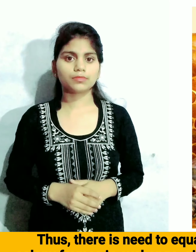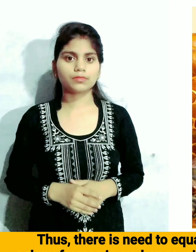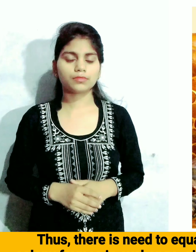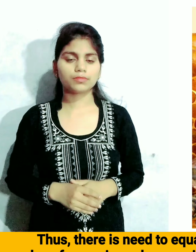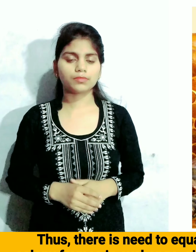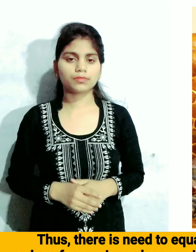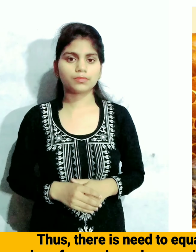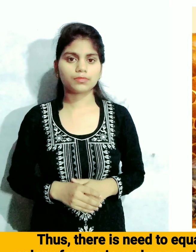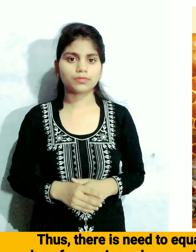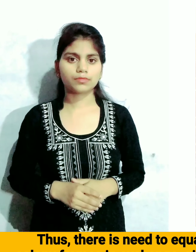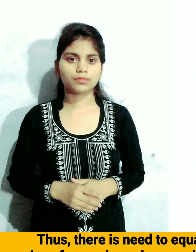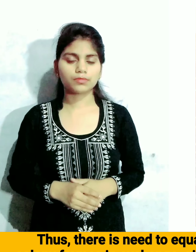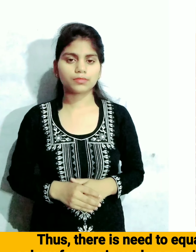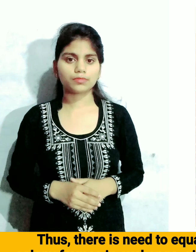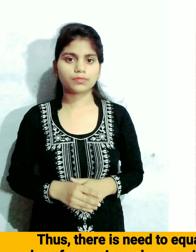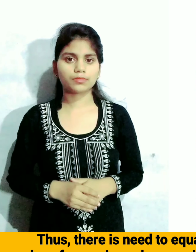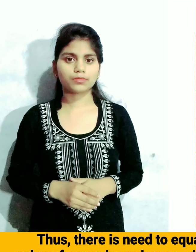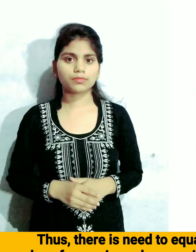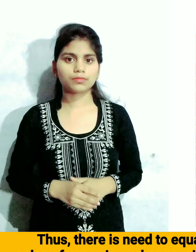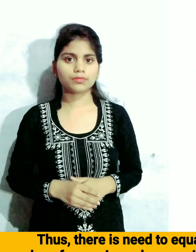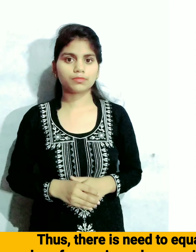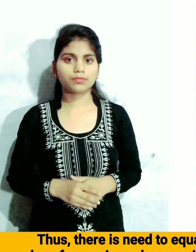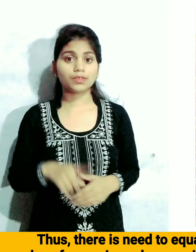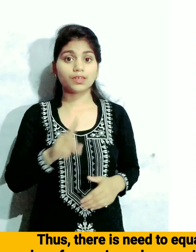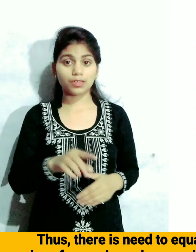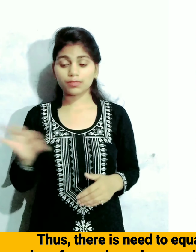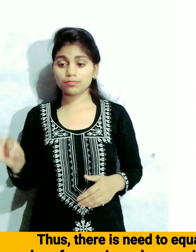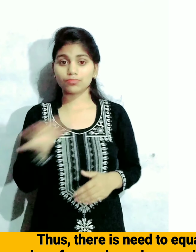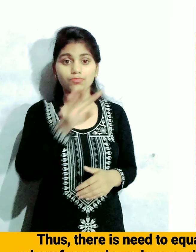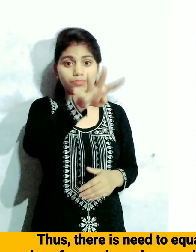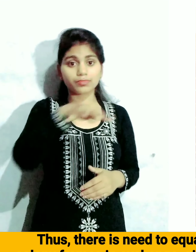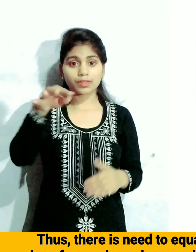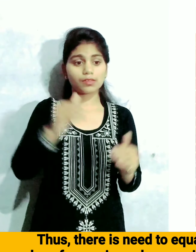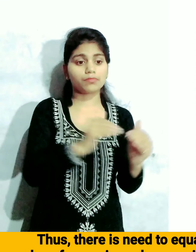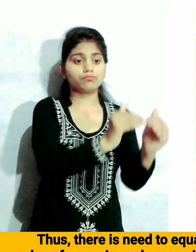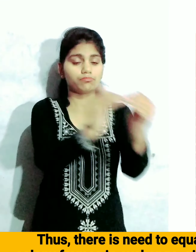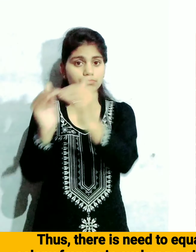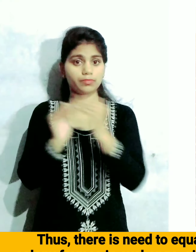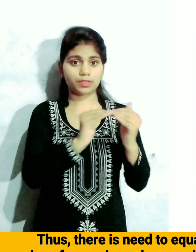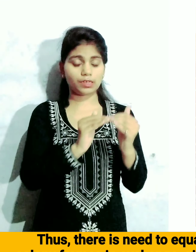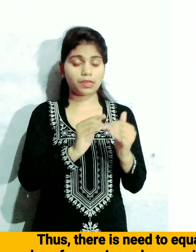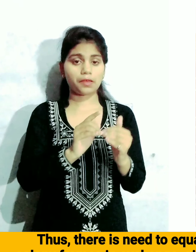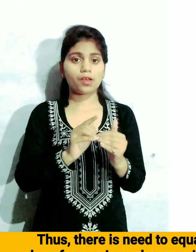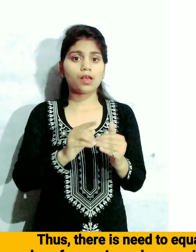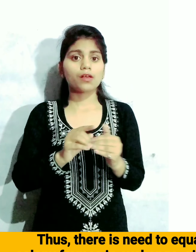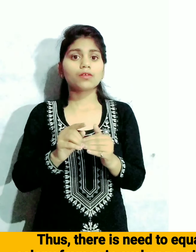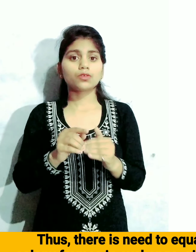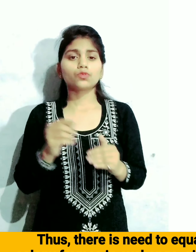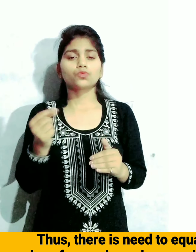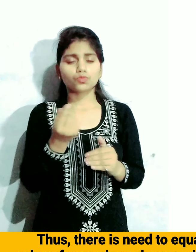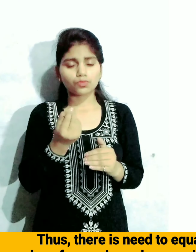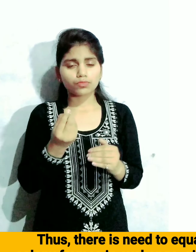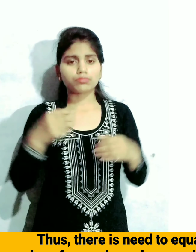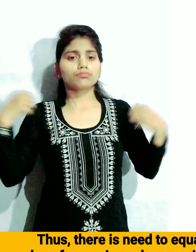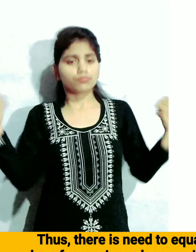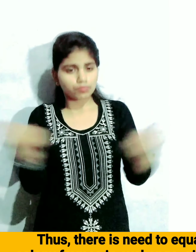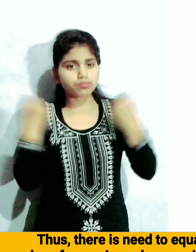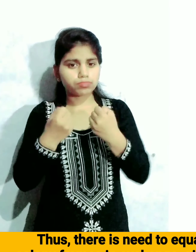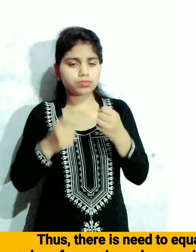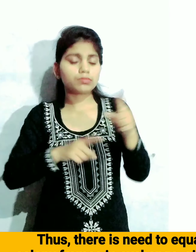Thus, there is need to equalize the honeybee colonies by making